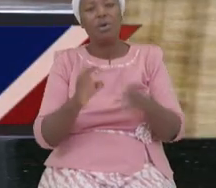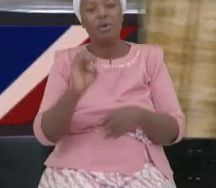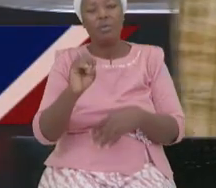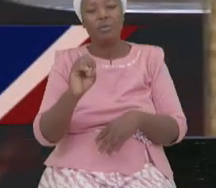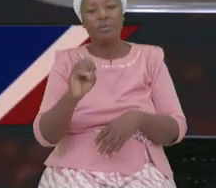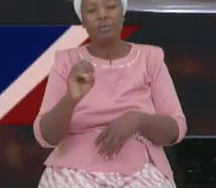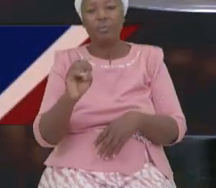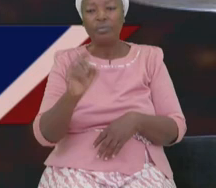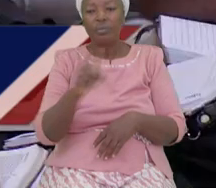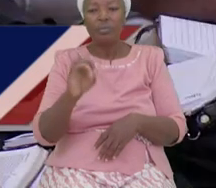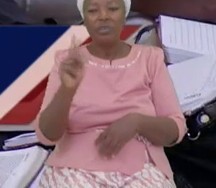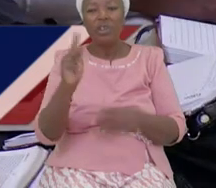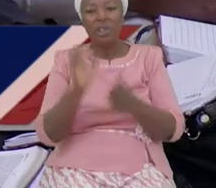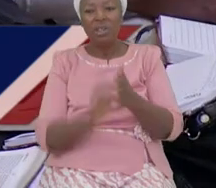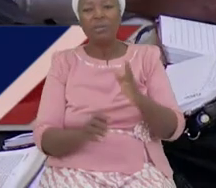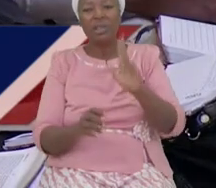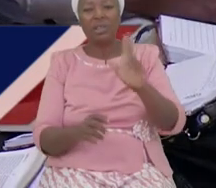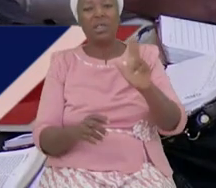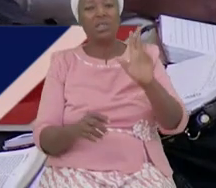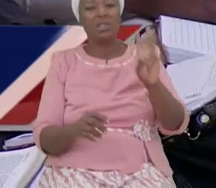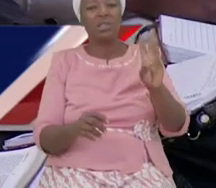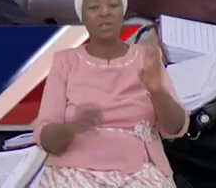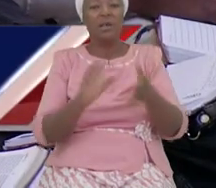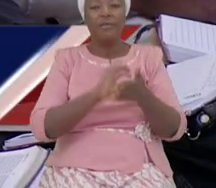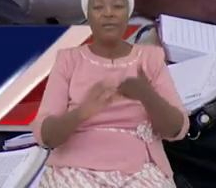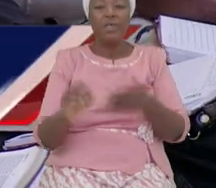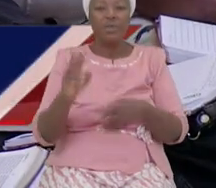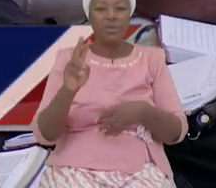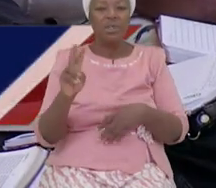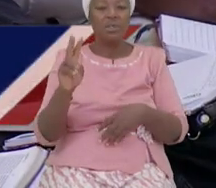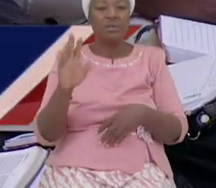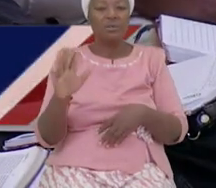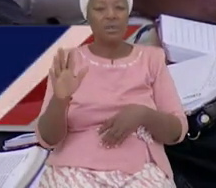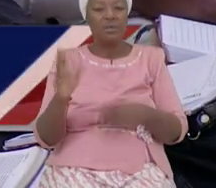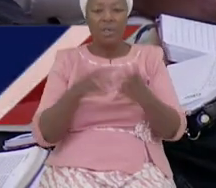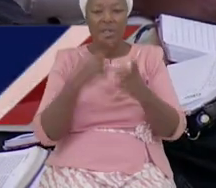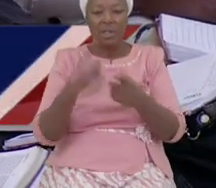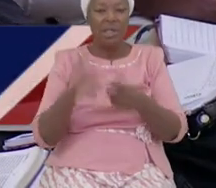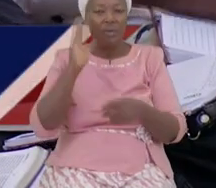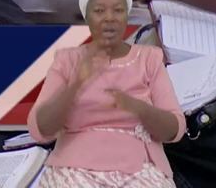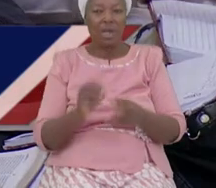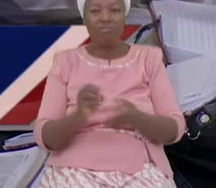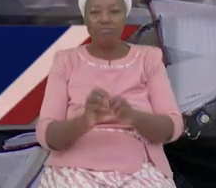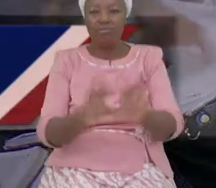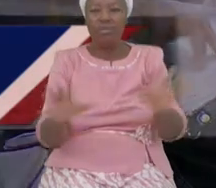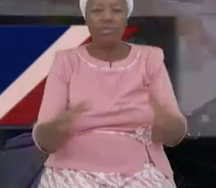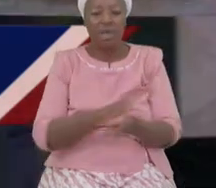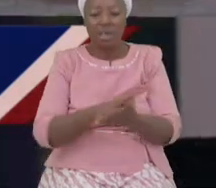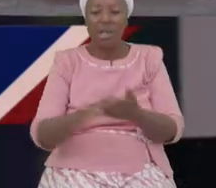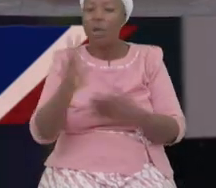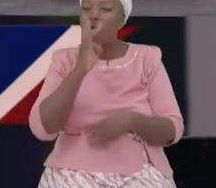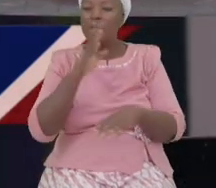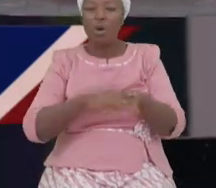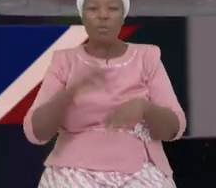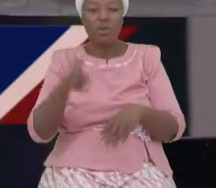verse 25. Ezekiel chapter 36, verse 25. Then will I sprinkle clean water upon you, and you shall be